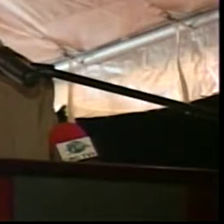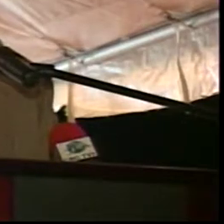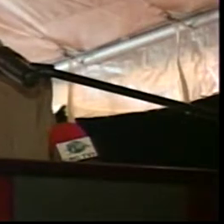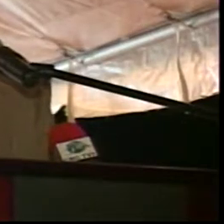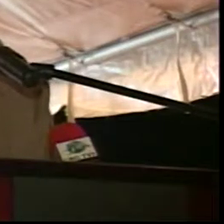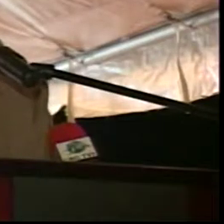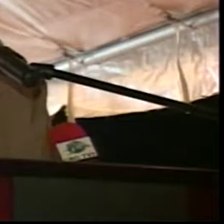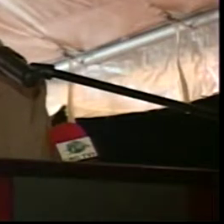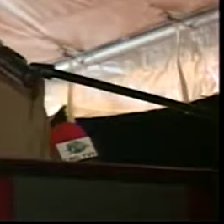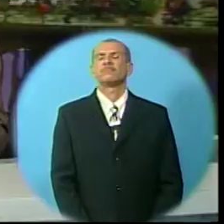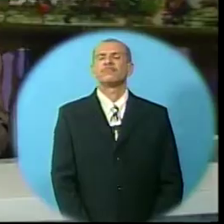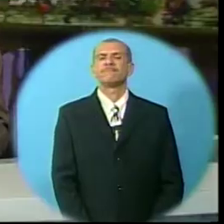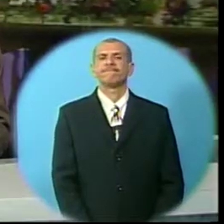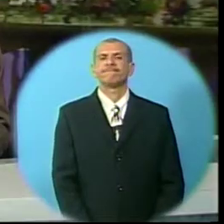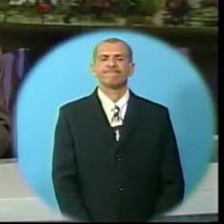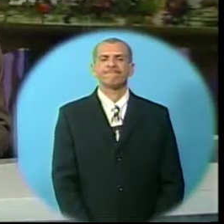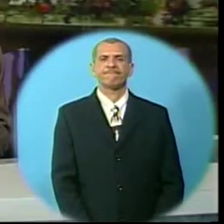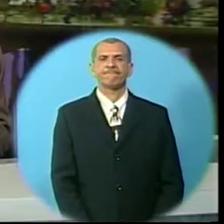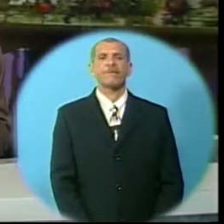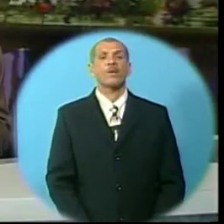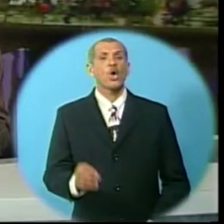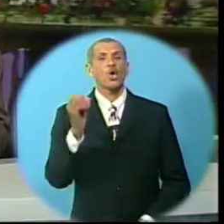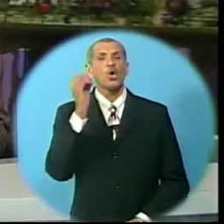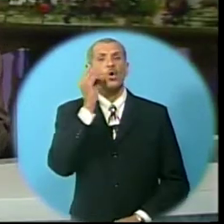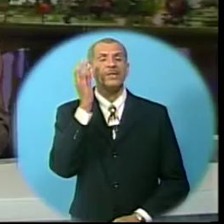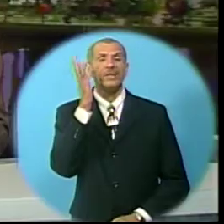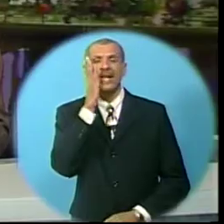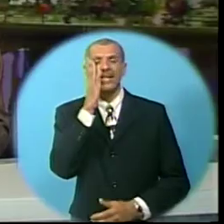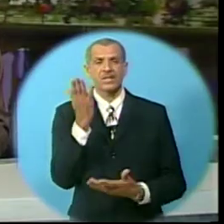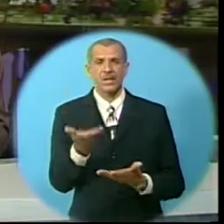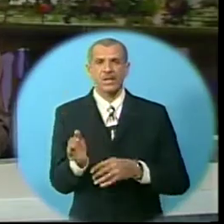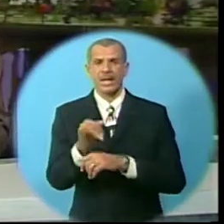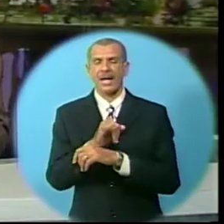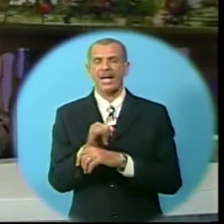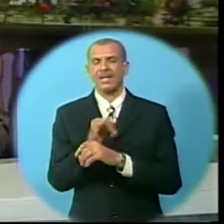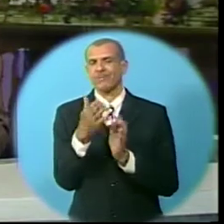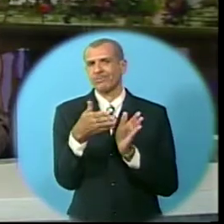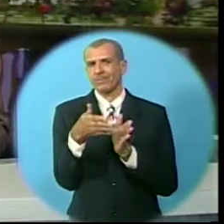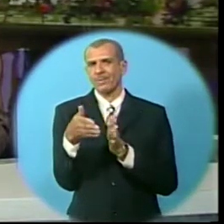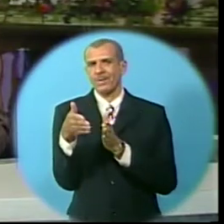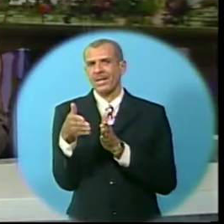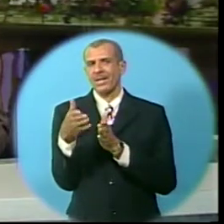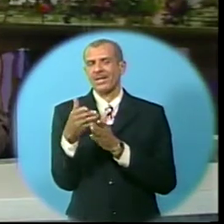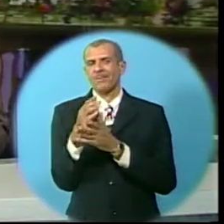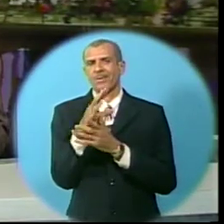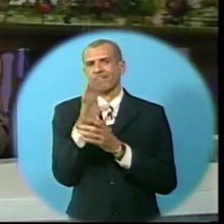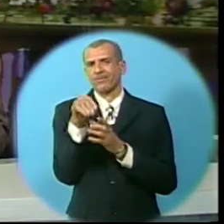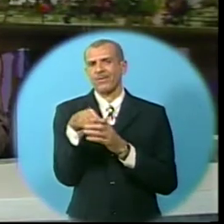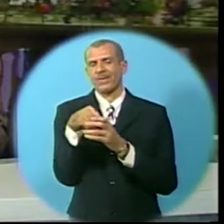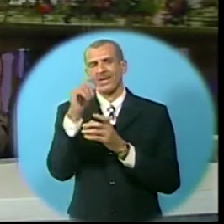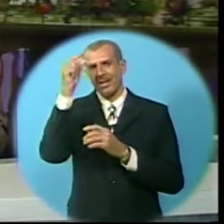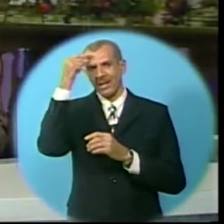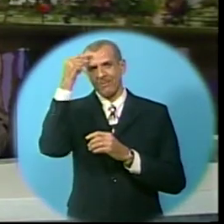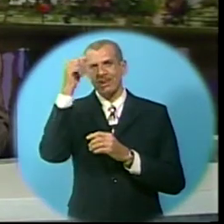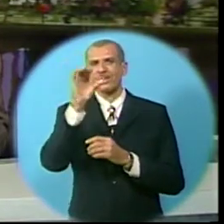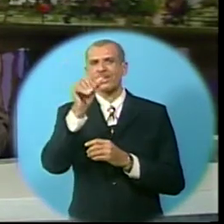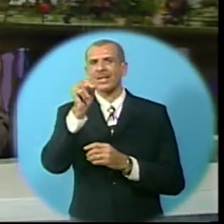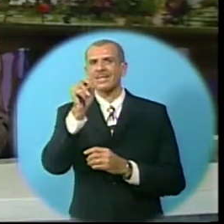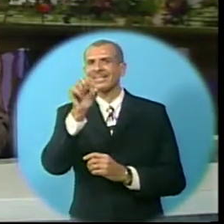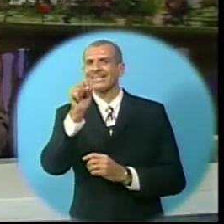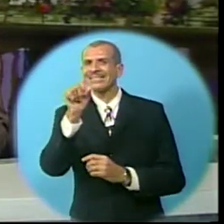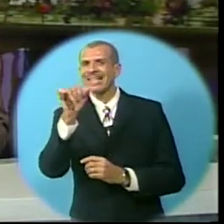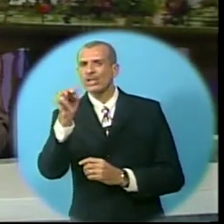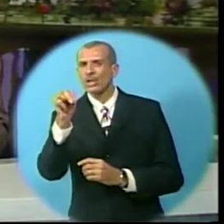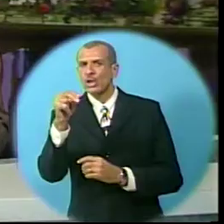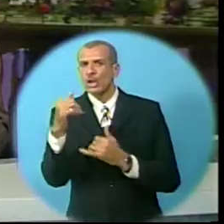and economic trade. Hotels on the island are positioning themselves to capitalize on government concessions now